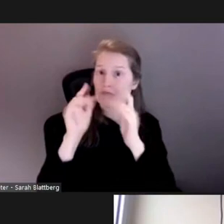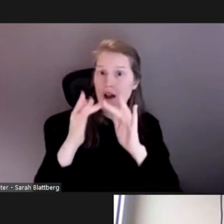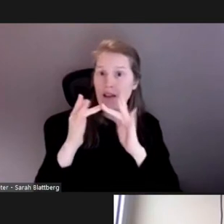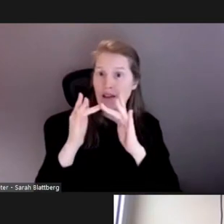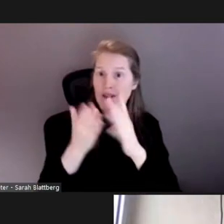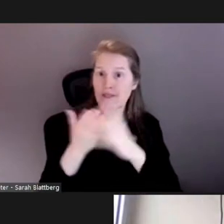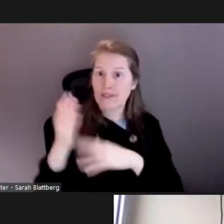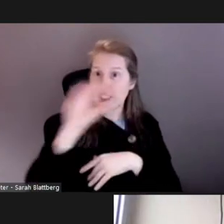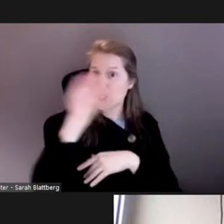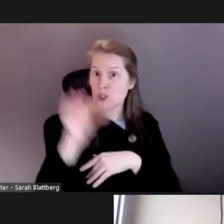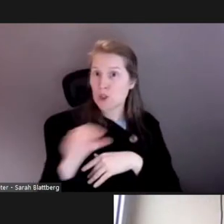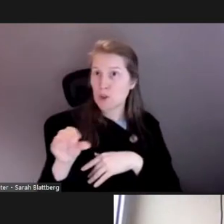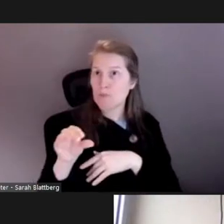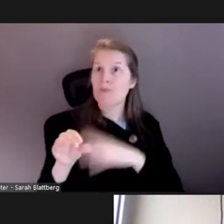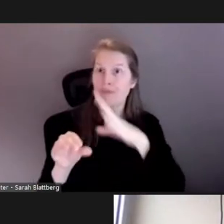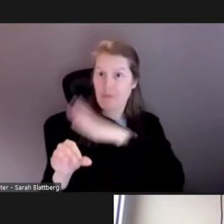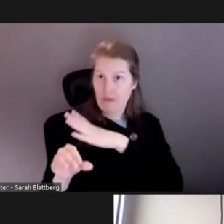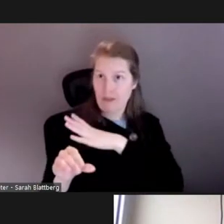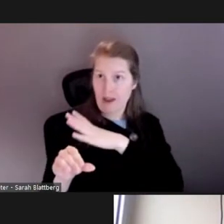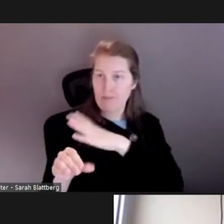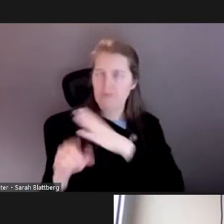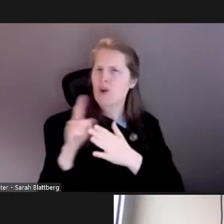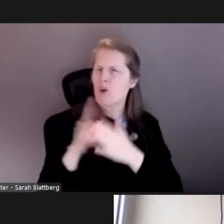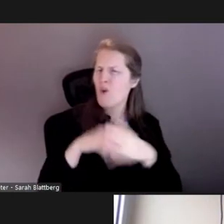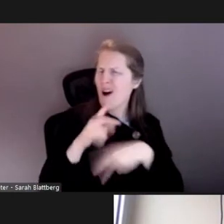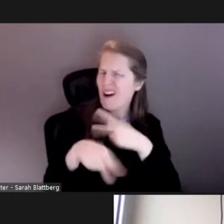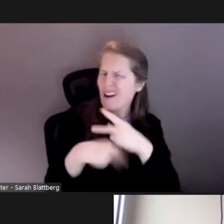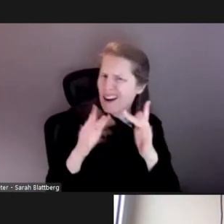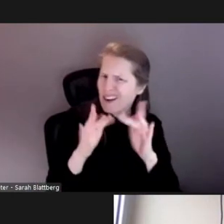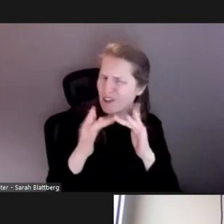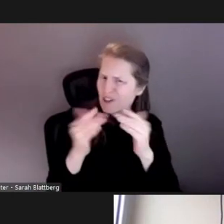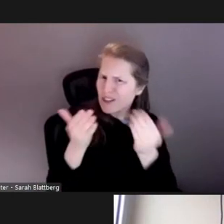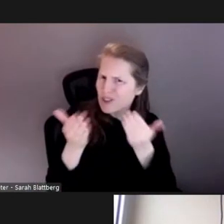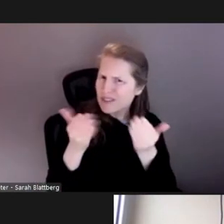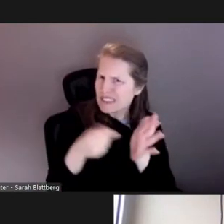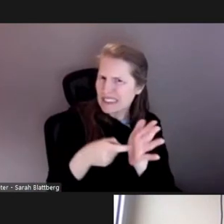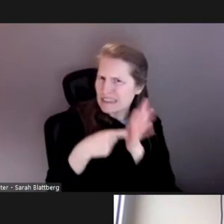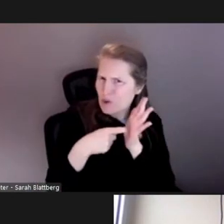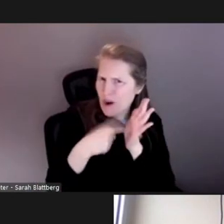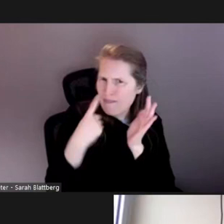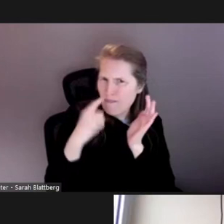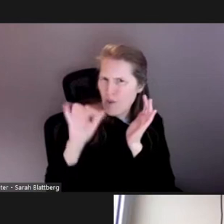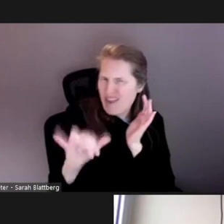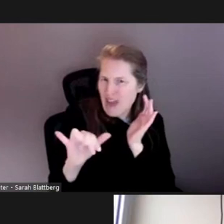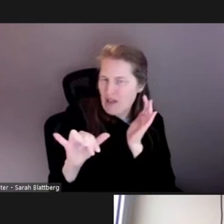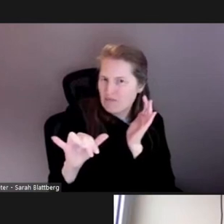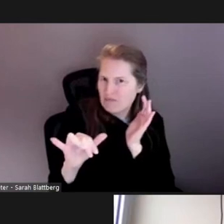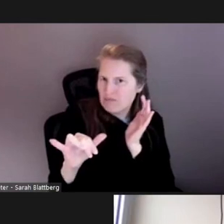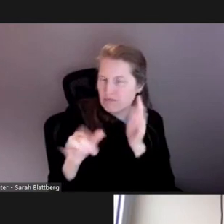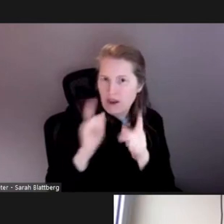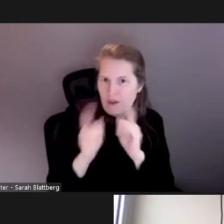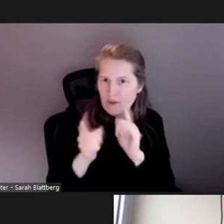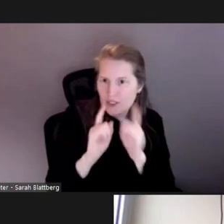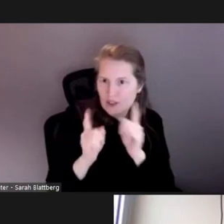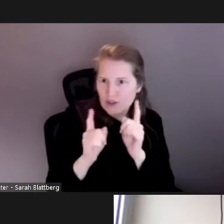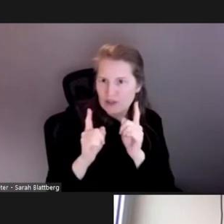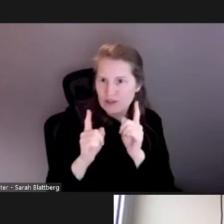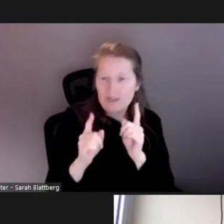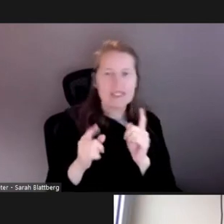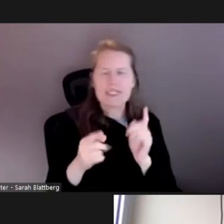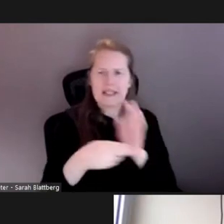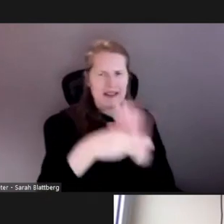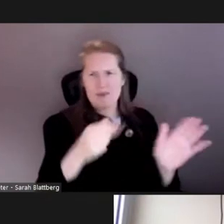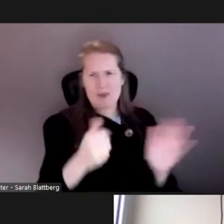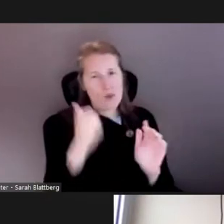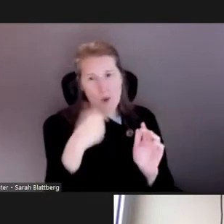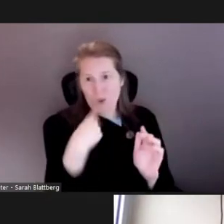What kind of internet service do I actually need to do that? There isn't a part on the label that explains that. And